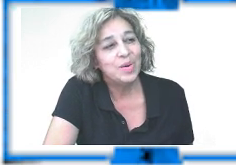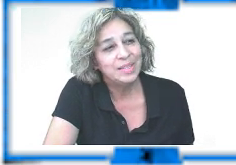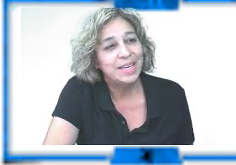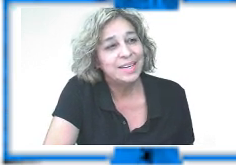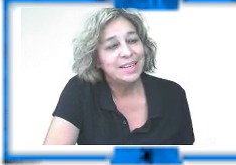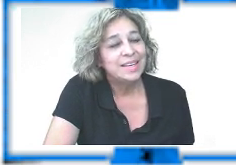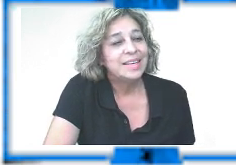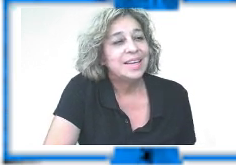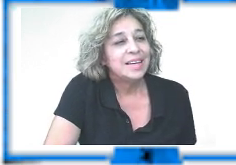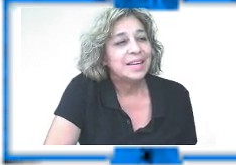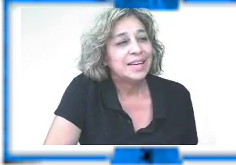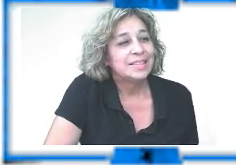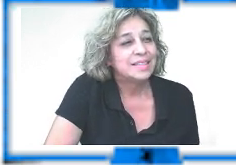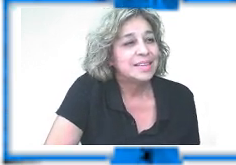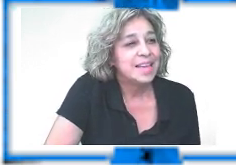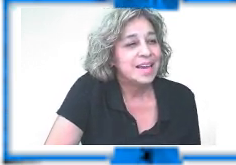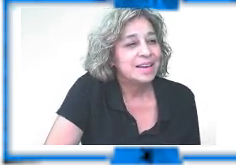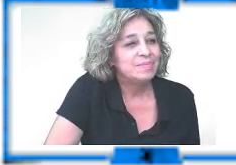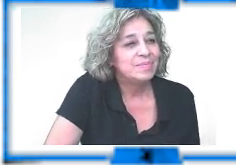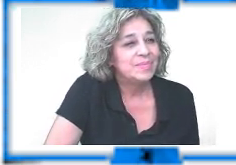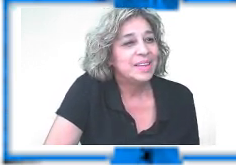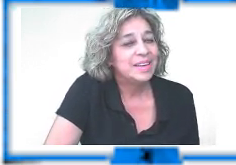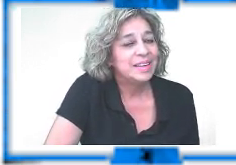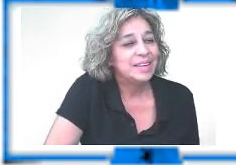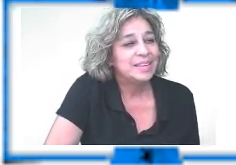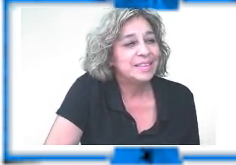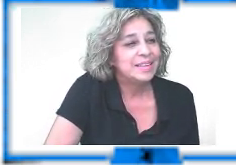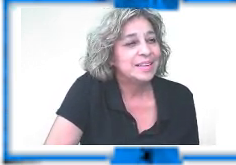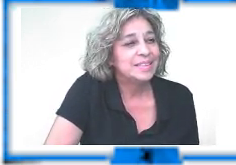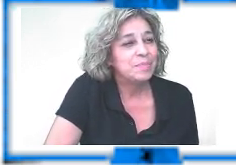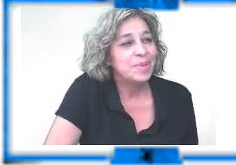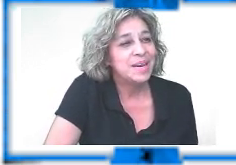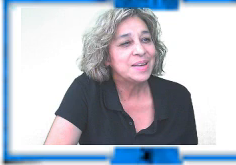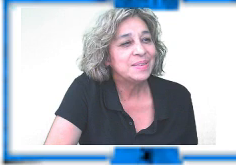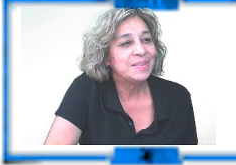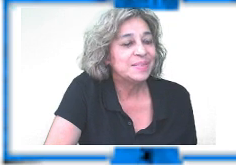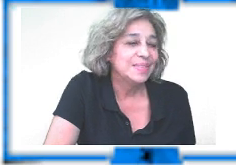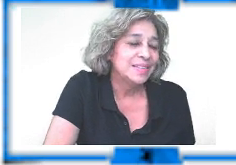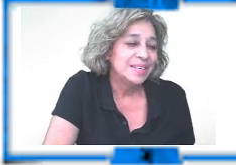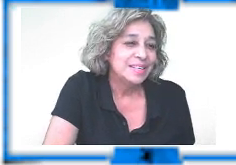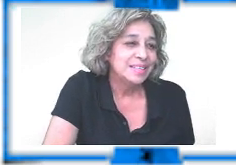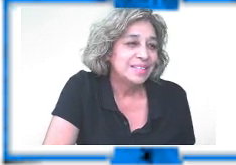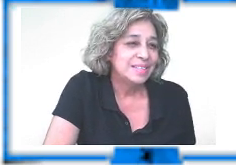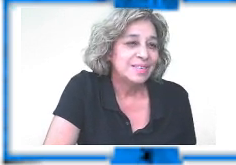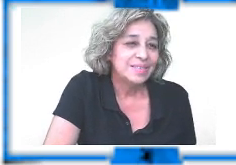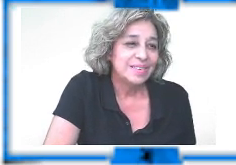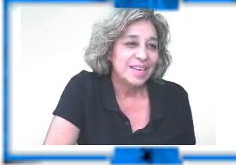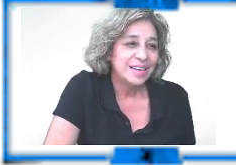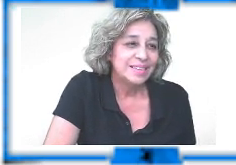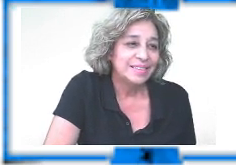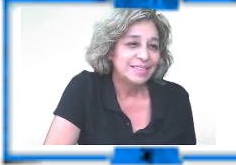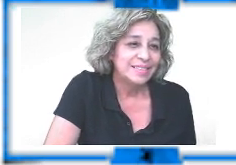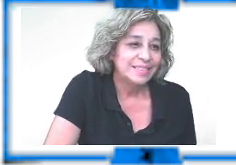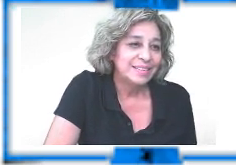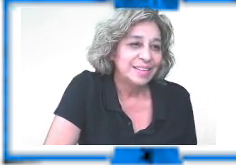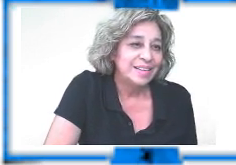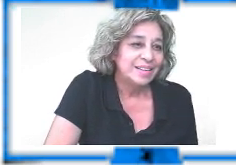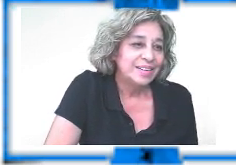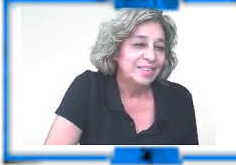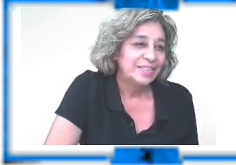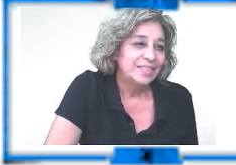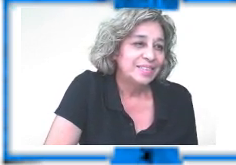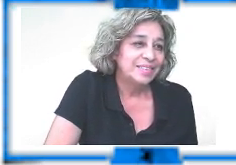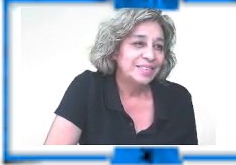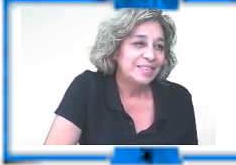and Jota. Yes, yeah. So, yeah.